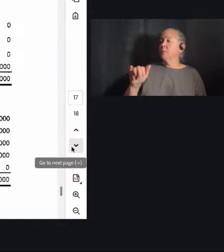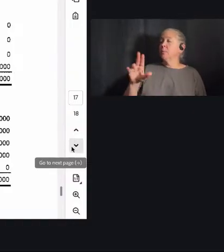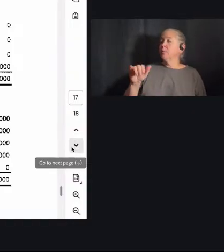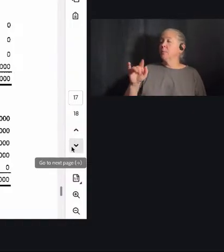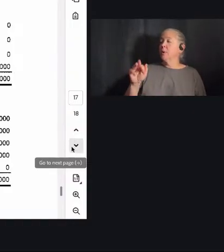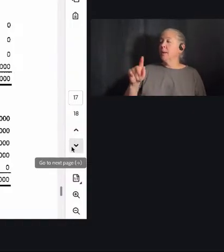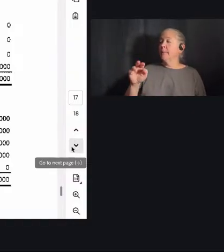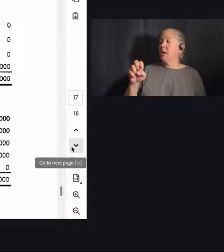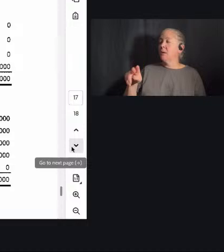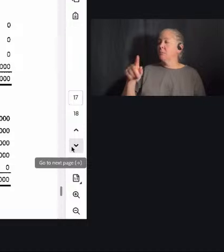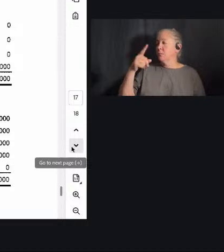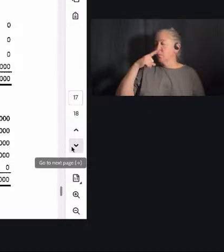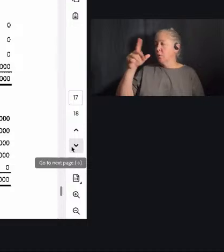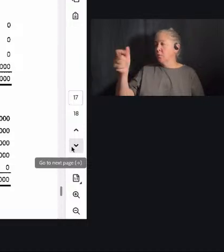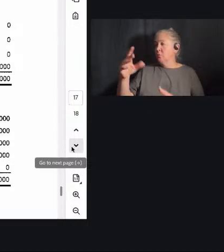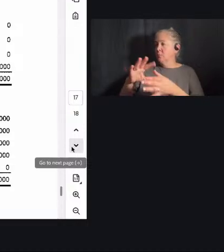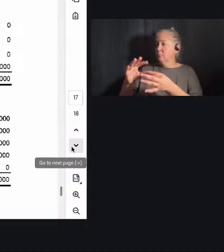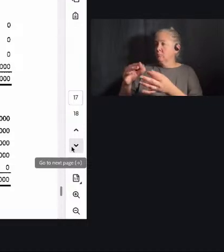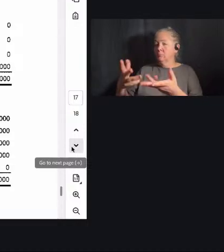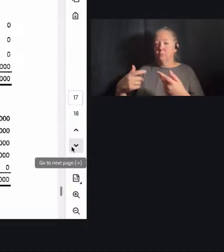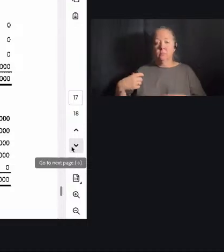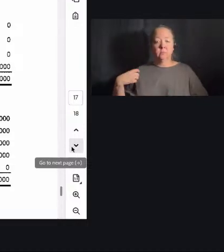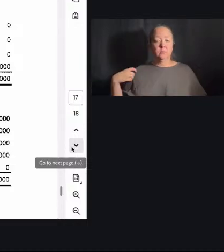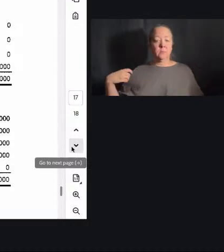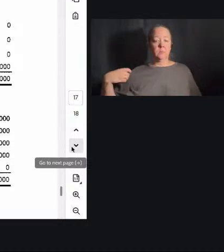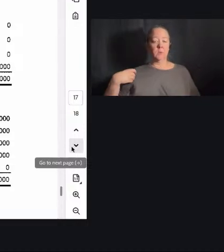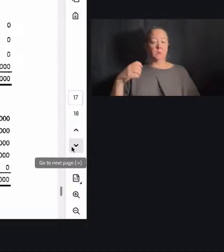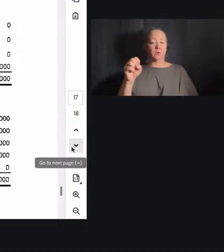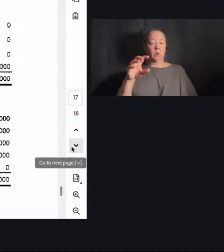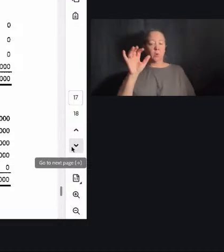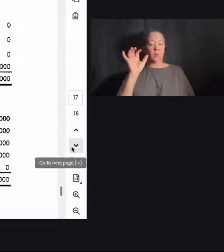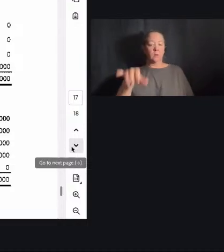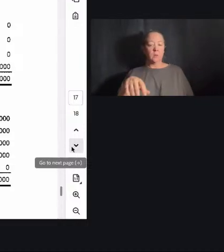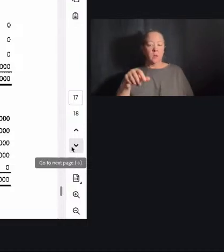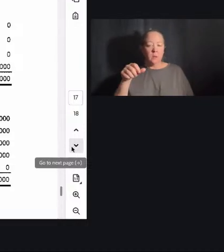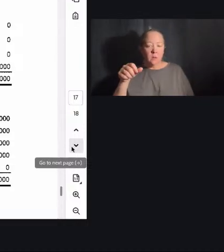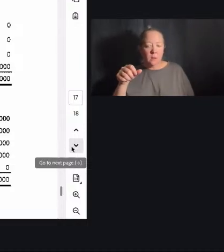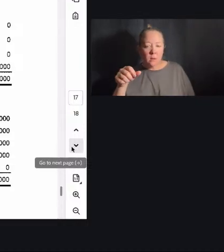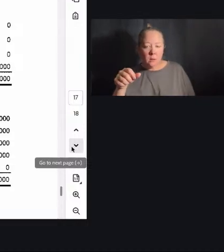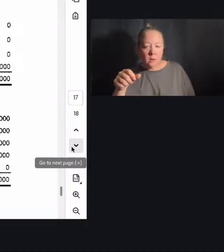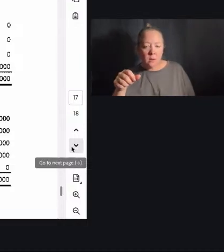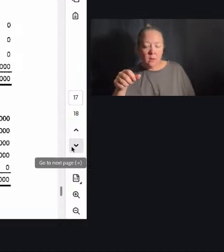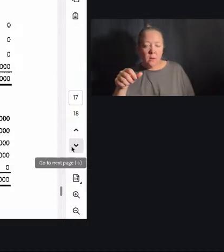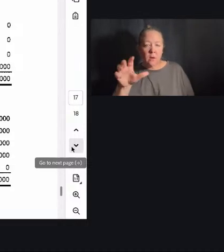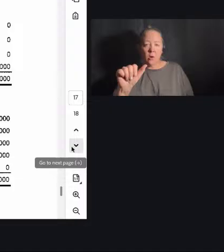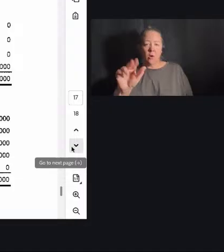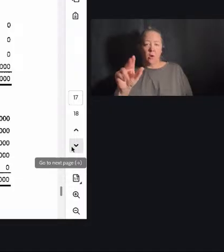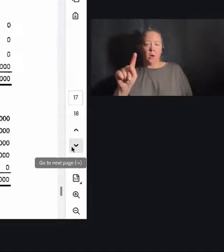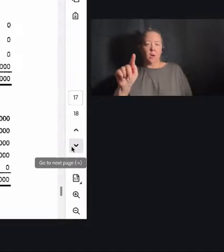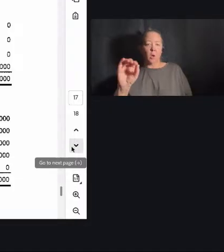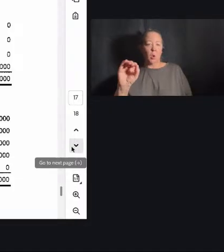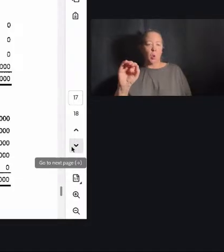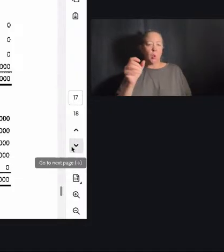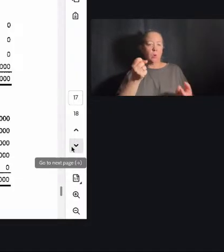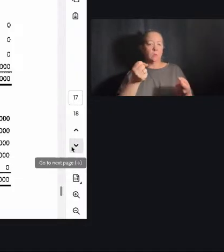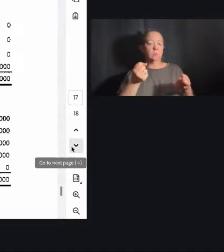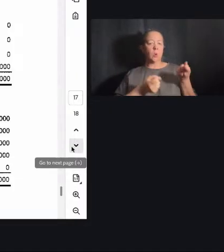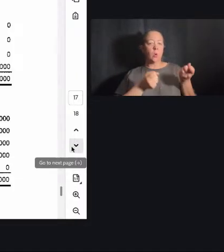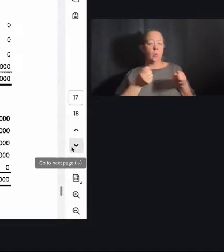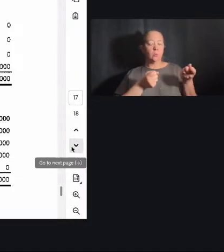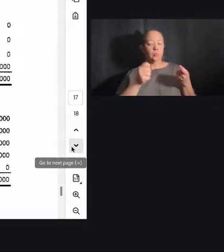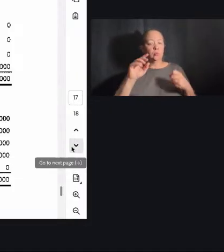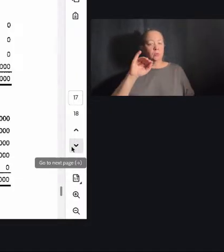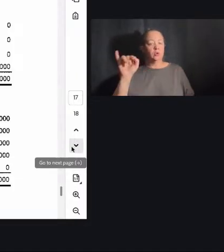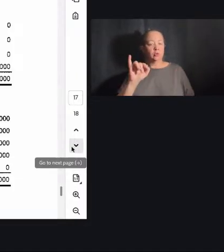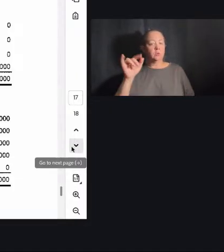notes. So on the audio insurance, that is due to more autos. We have some additional pickups as well as